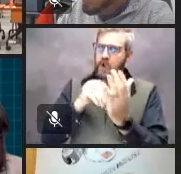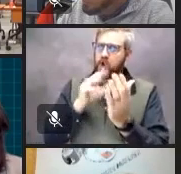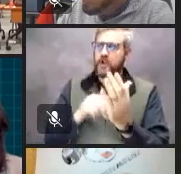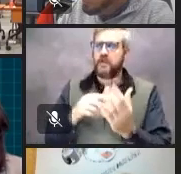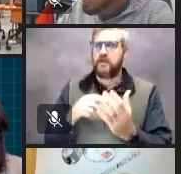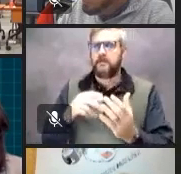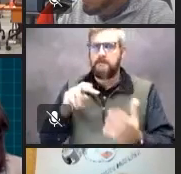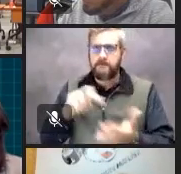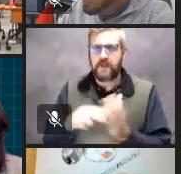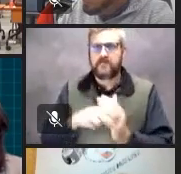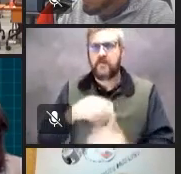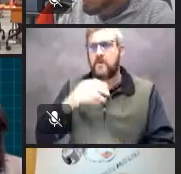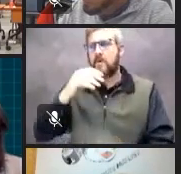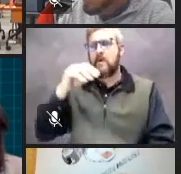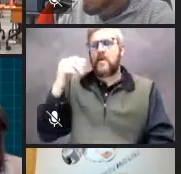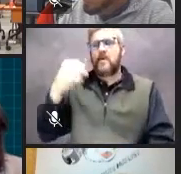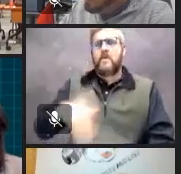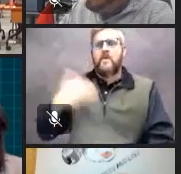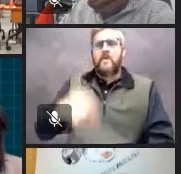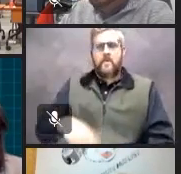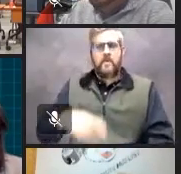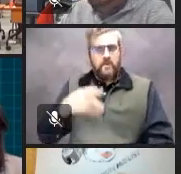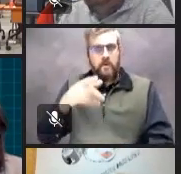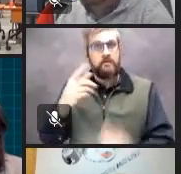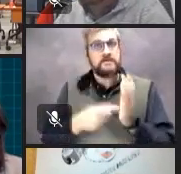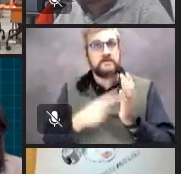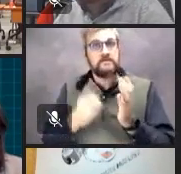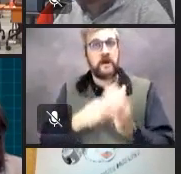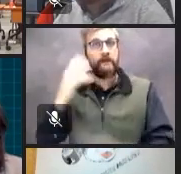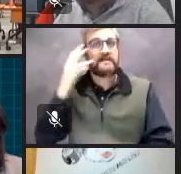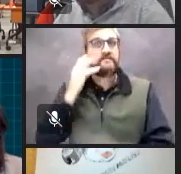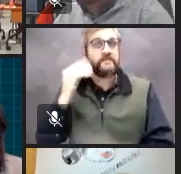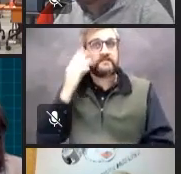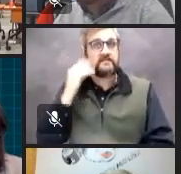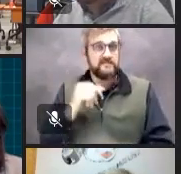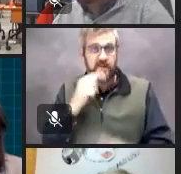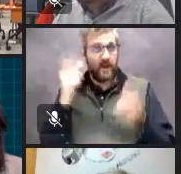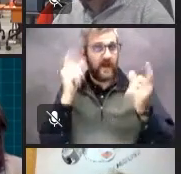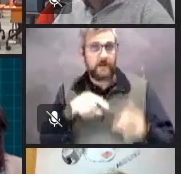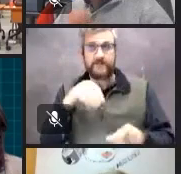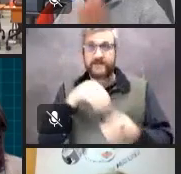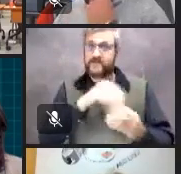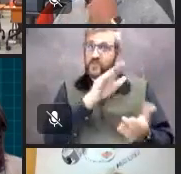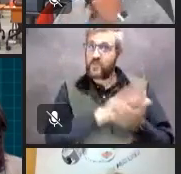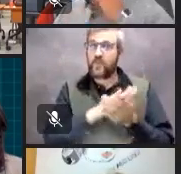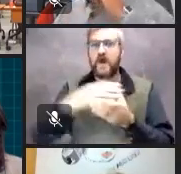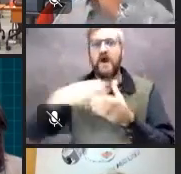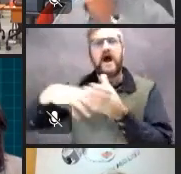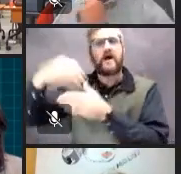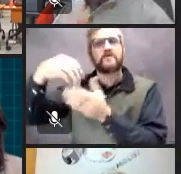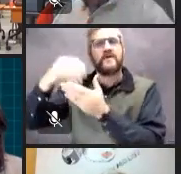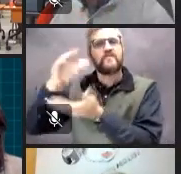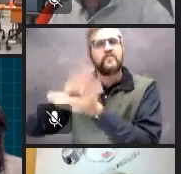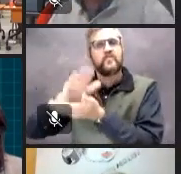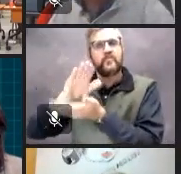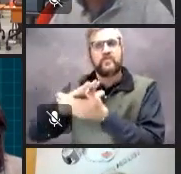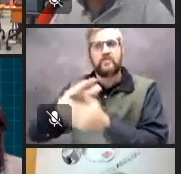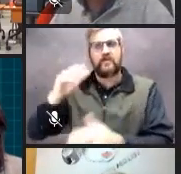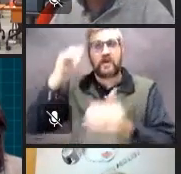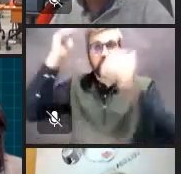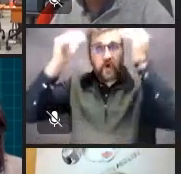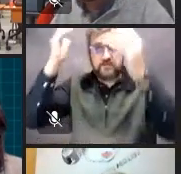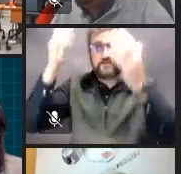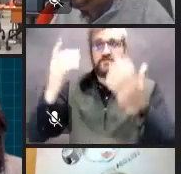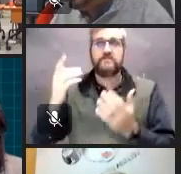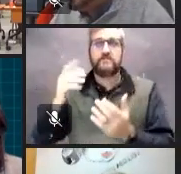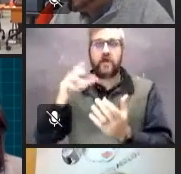learning experiences, but sometimes those experiences didn't happen in school. They happened outside of school, or when we were adults, or sometimes when we were